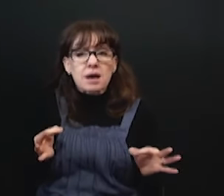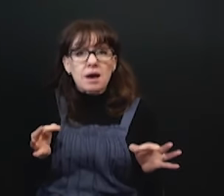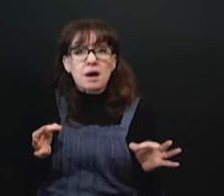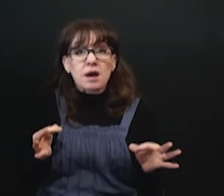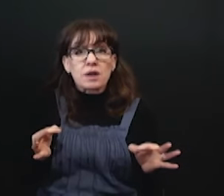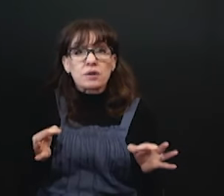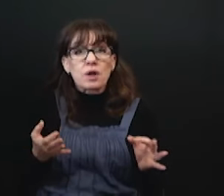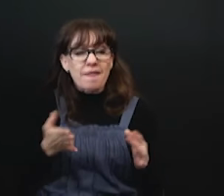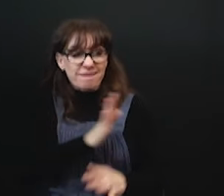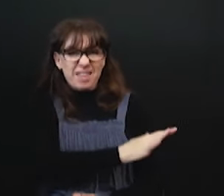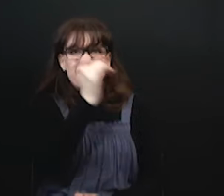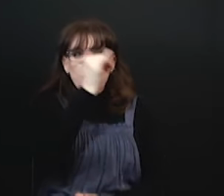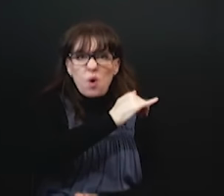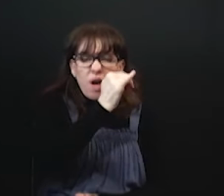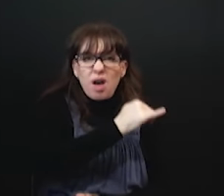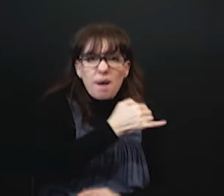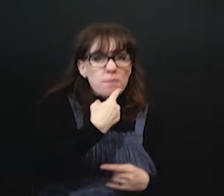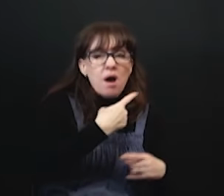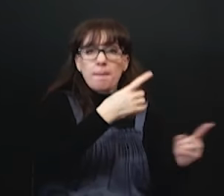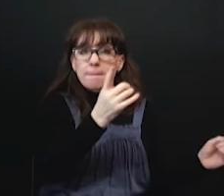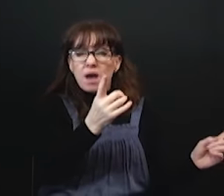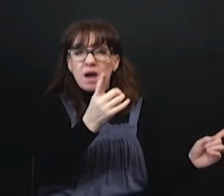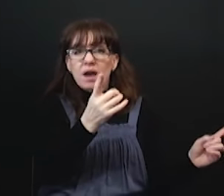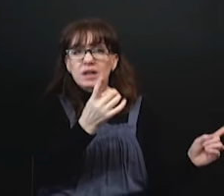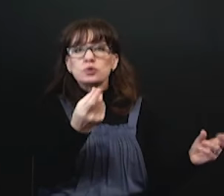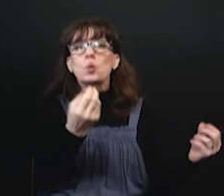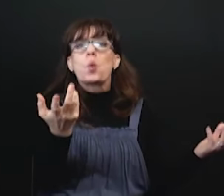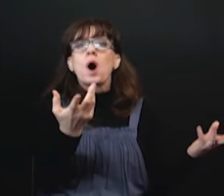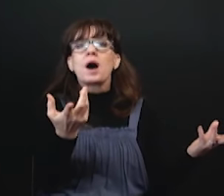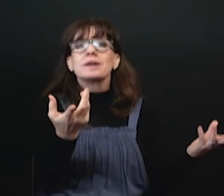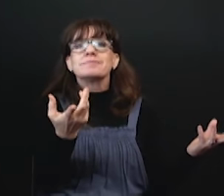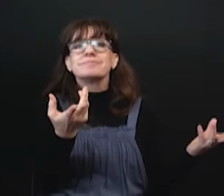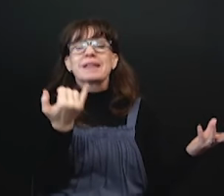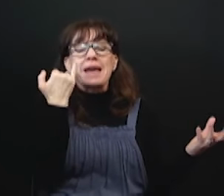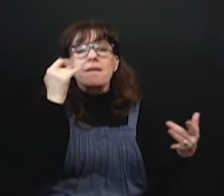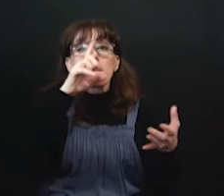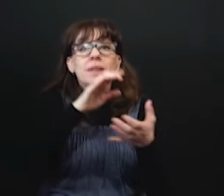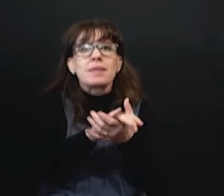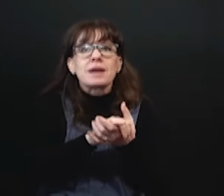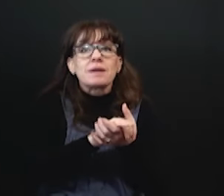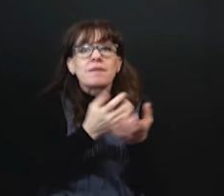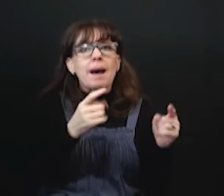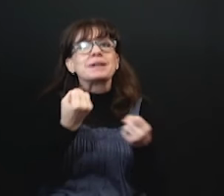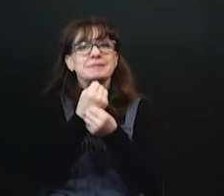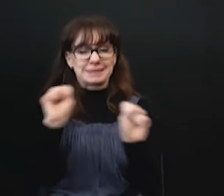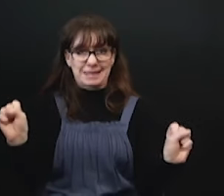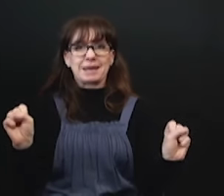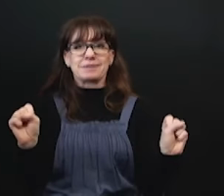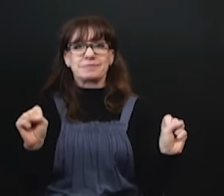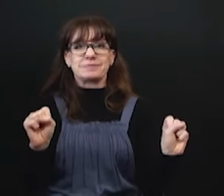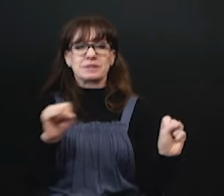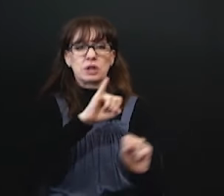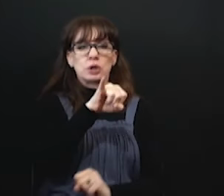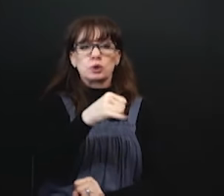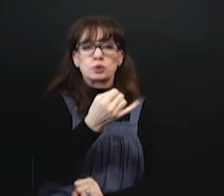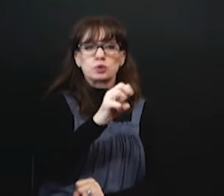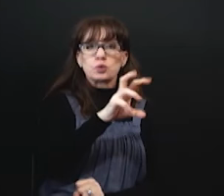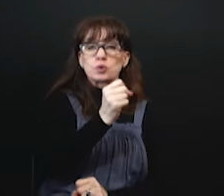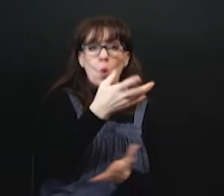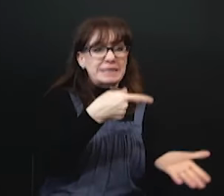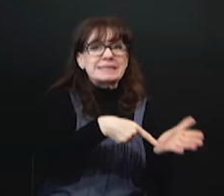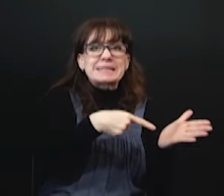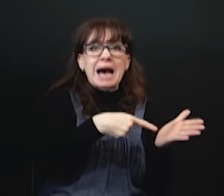through the foolishness of the proclamation to save those who believe. For Jews ask for signs, and